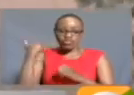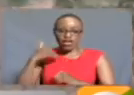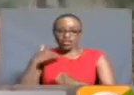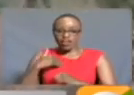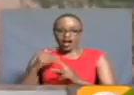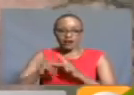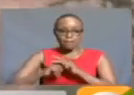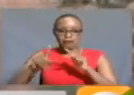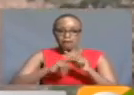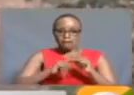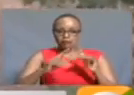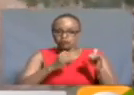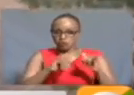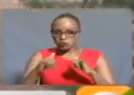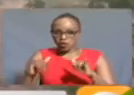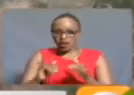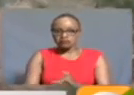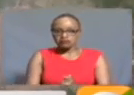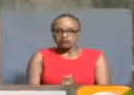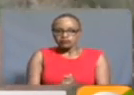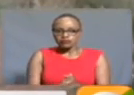run.